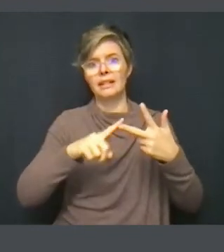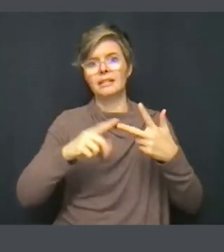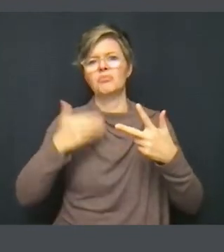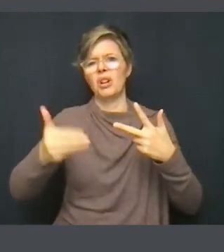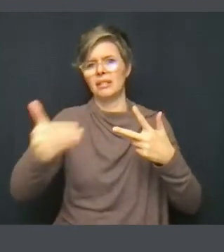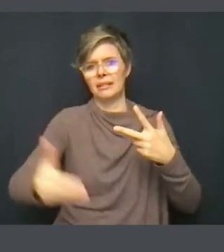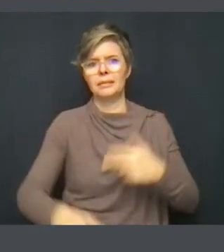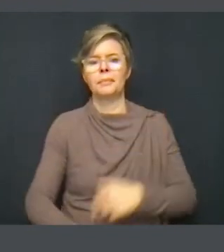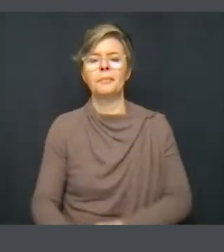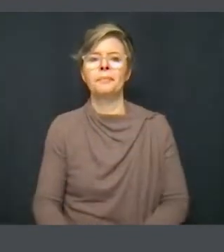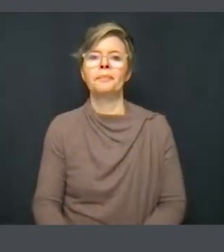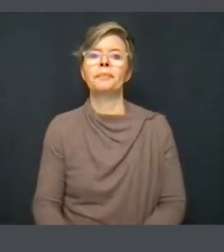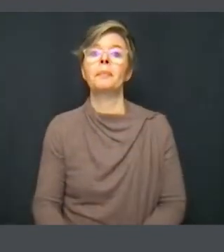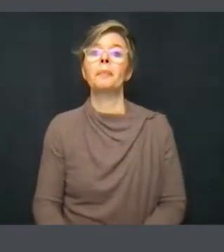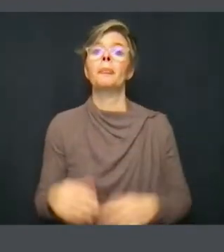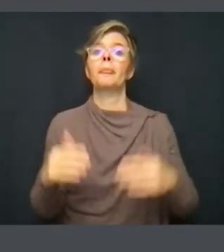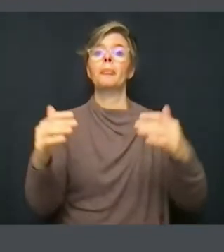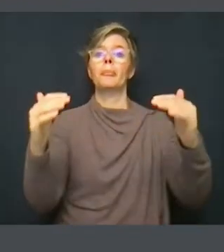so now,